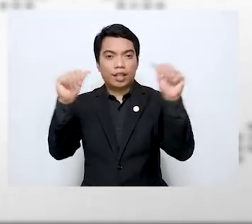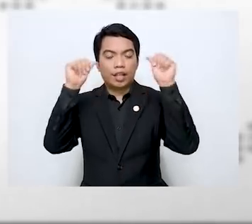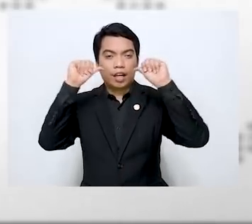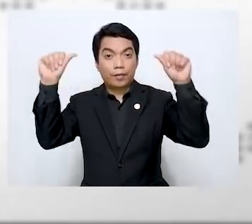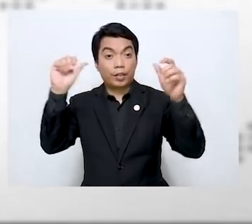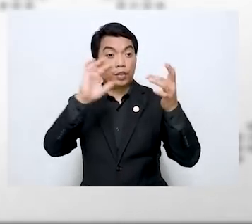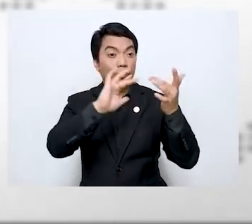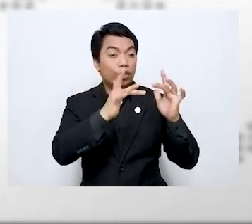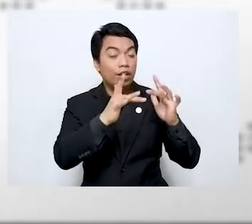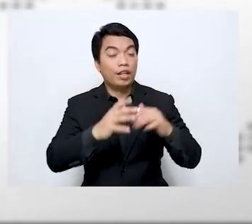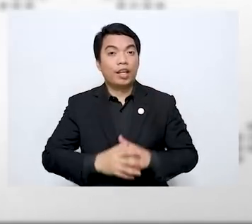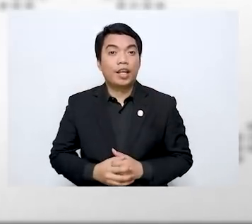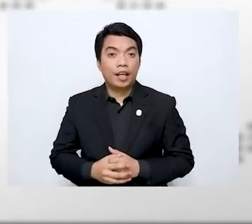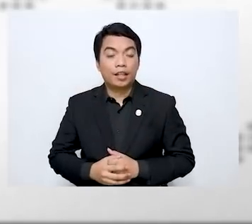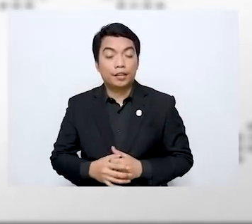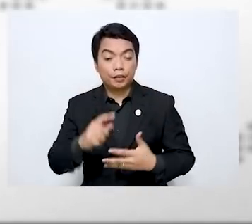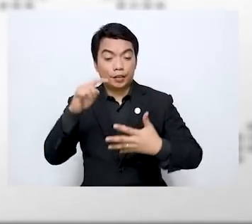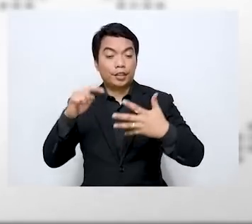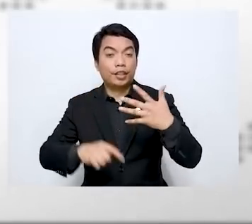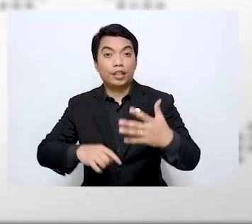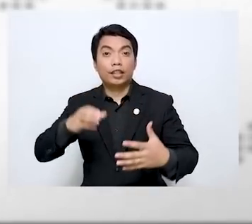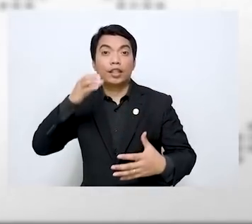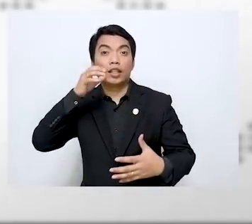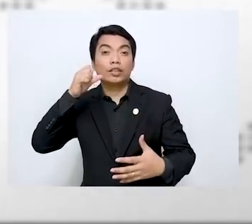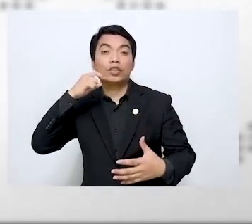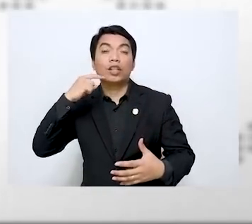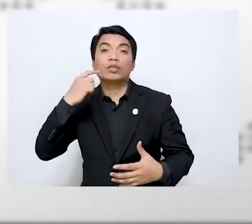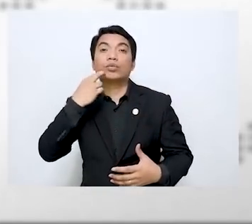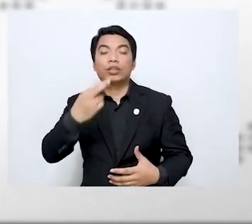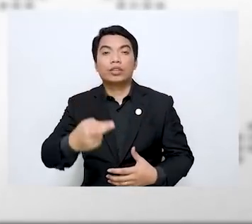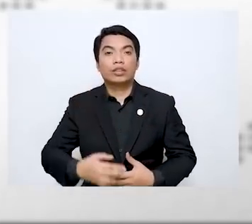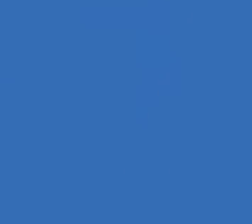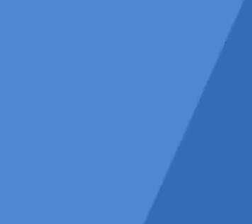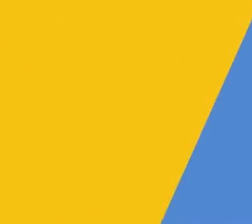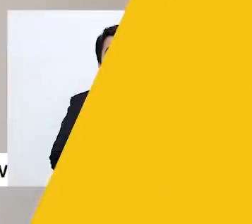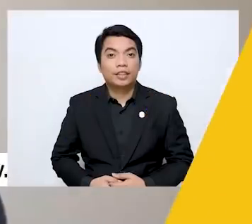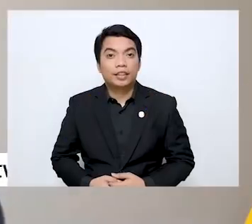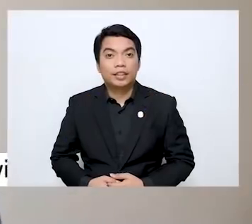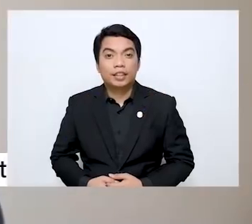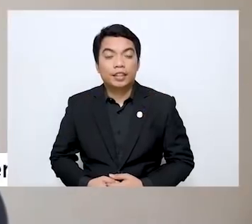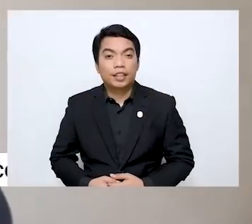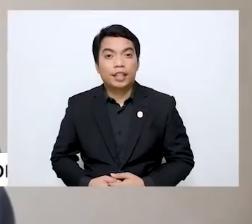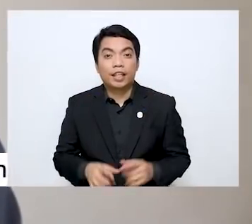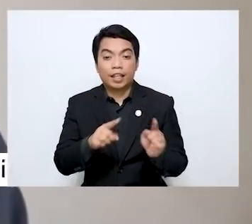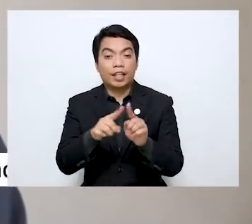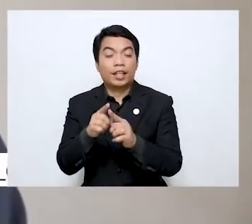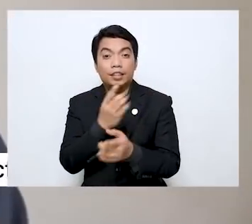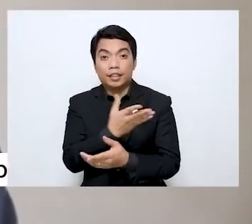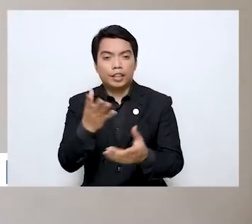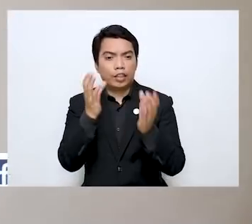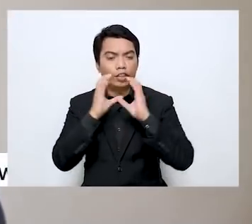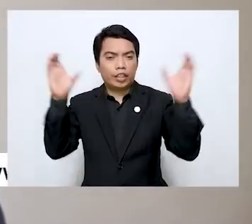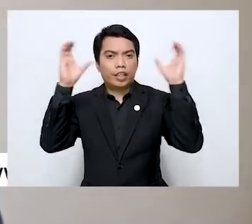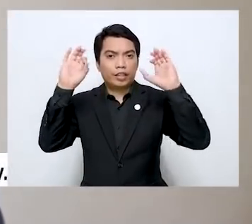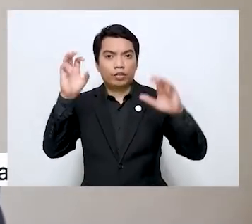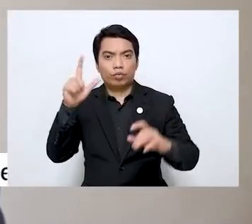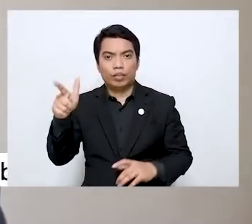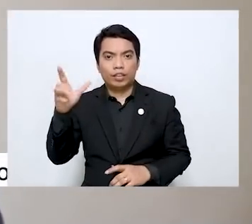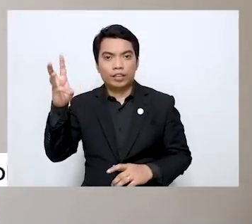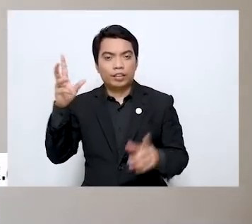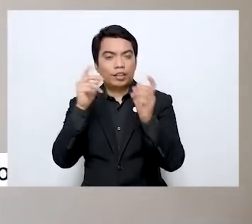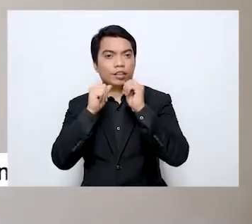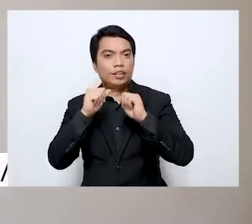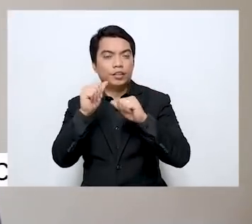anniversary online. More details in Sister Carlise Gonzalez's report. As they celebrated their 26th year